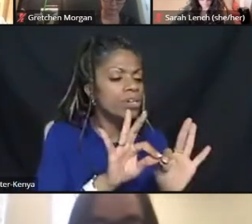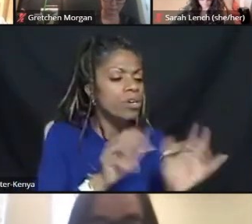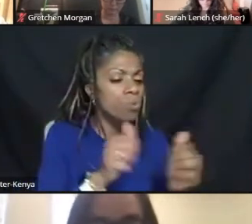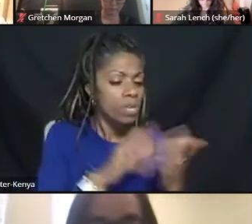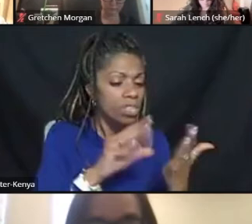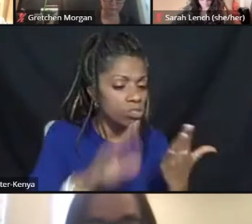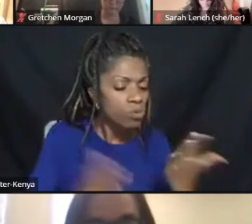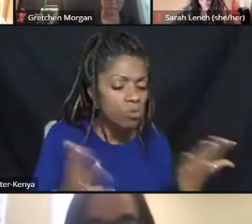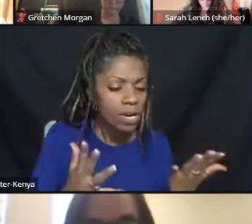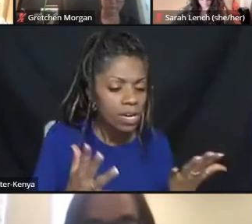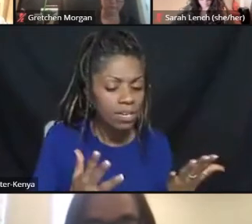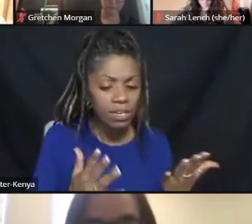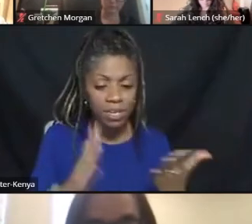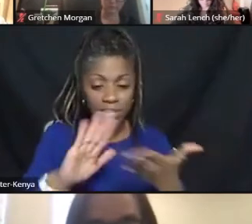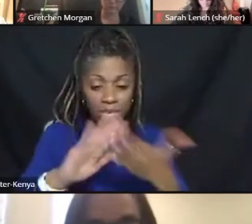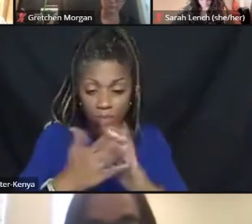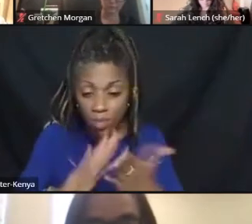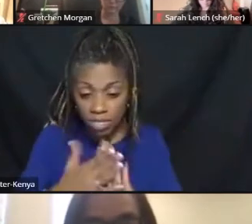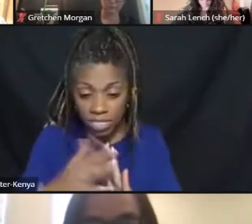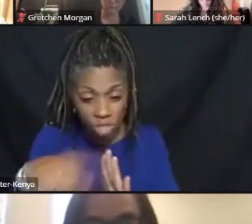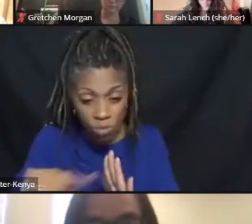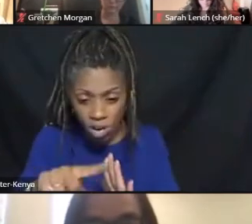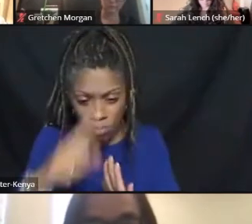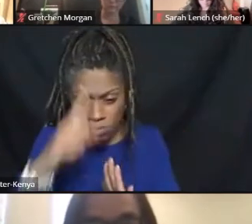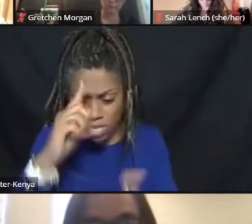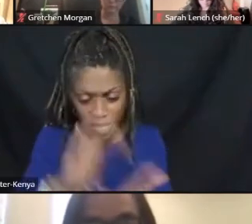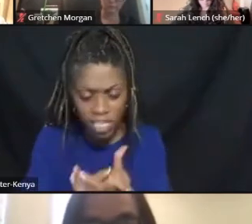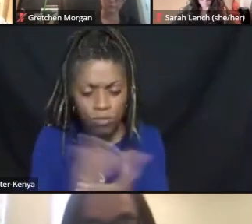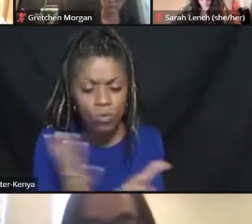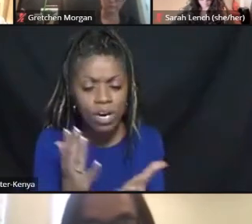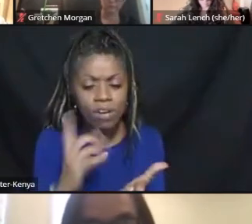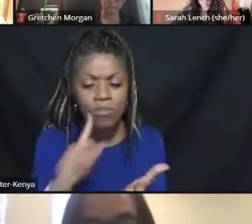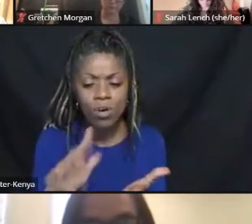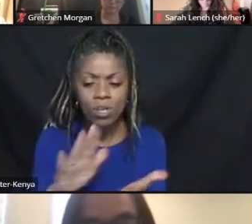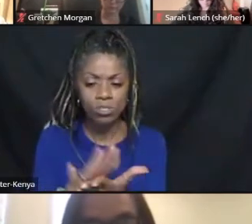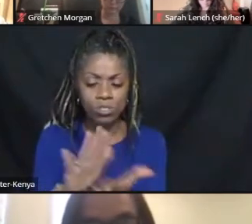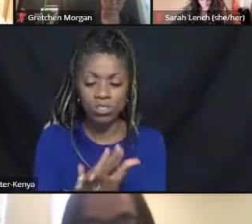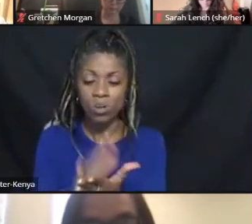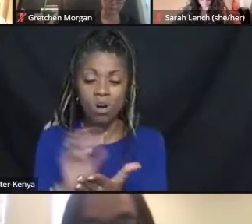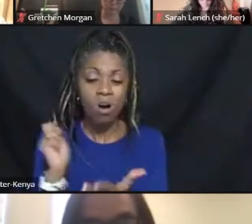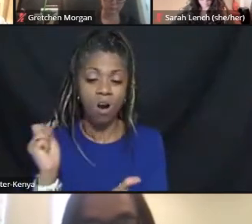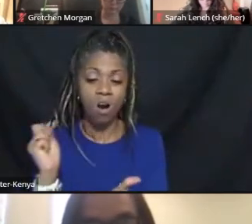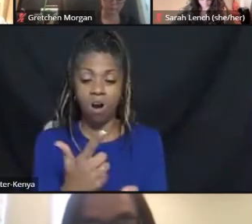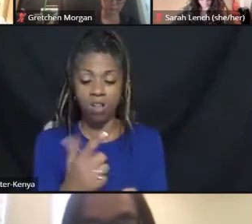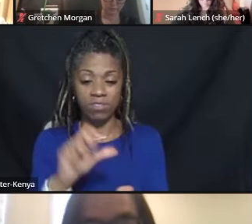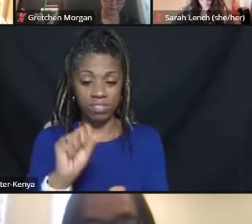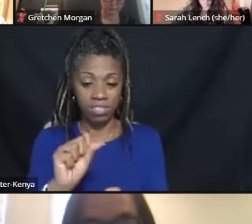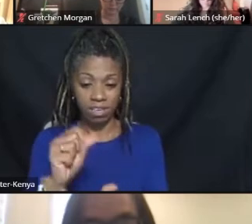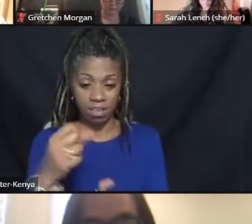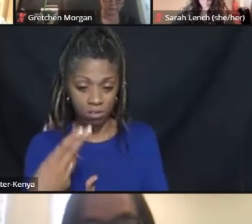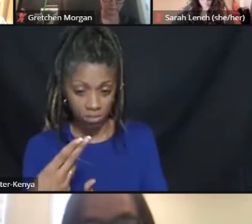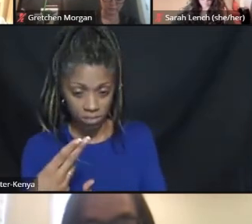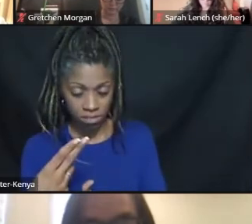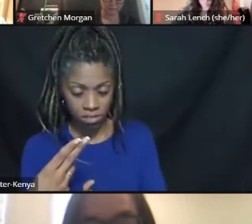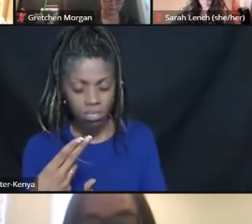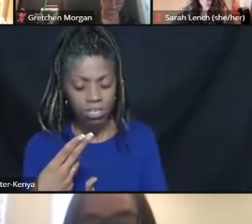community members, our all of our stakeholders, to find what the true